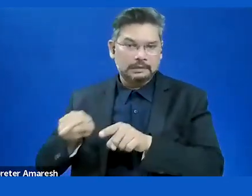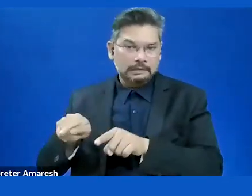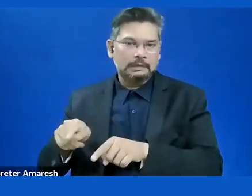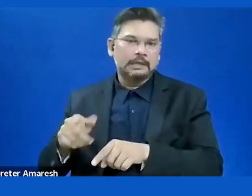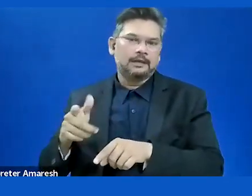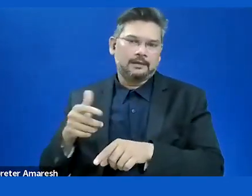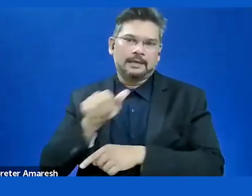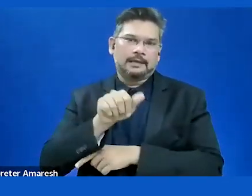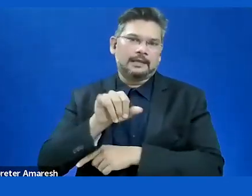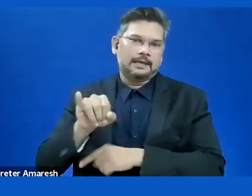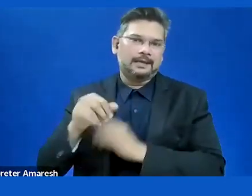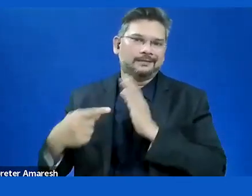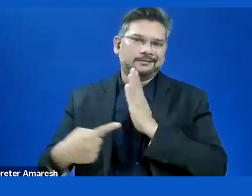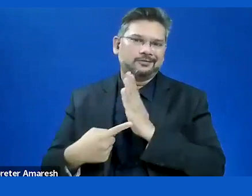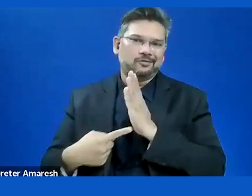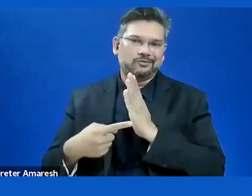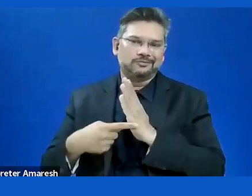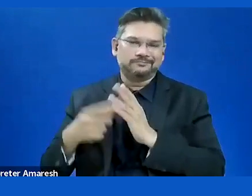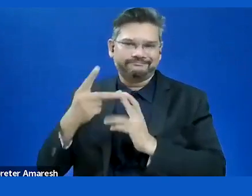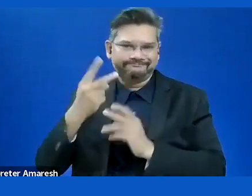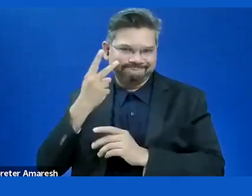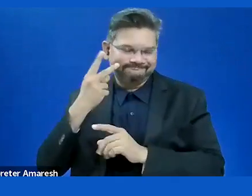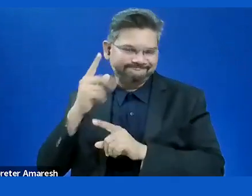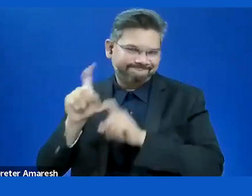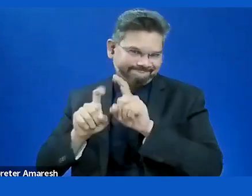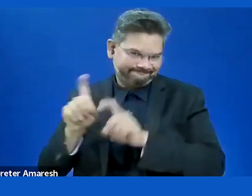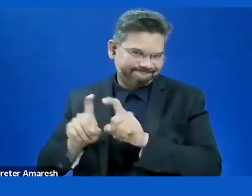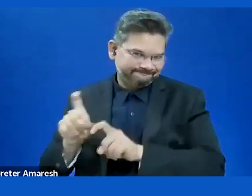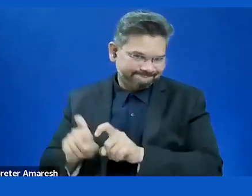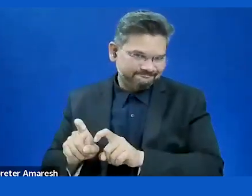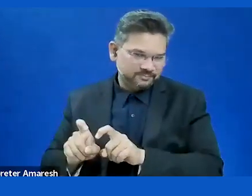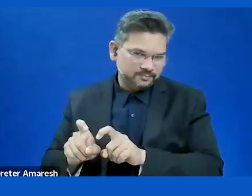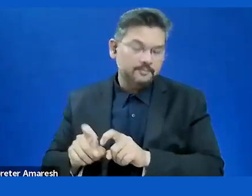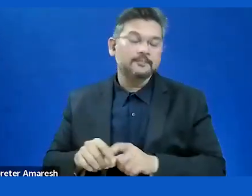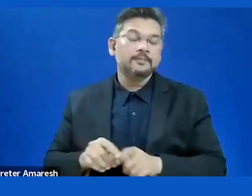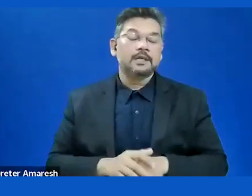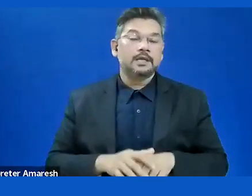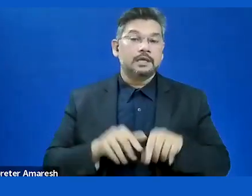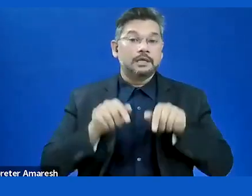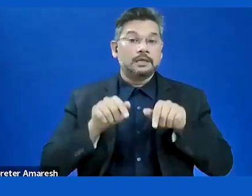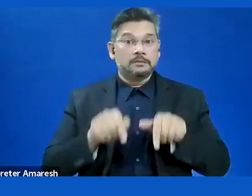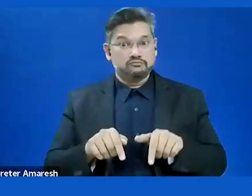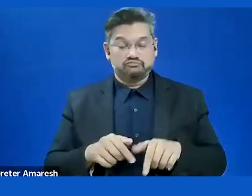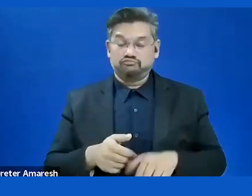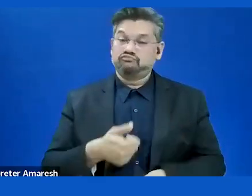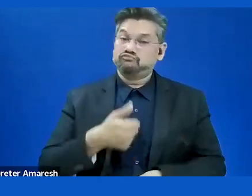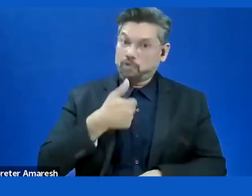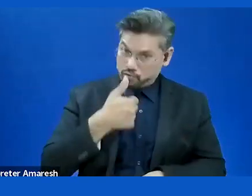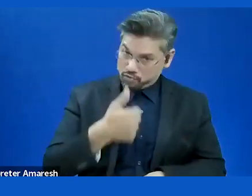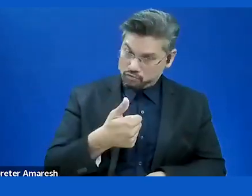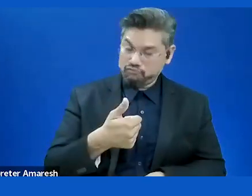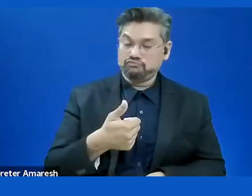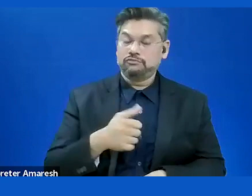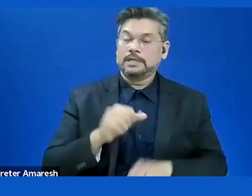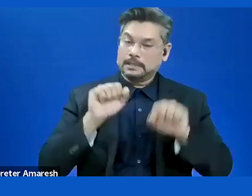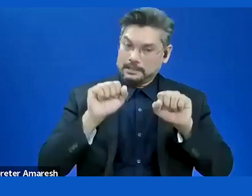So this is my perspective, is that this can be good, but it can also have some issues.